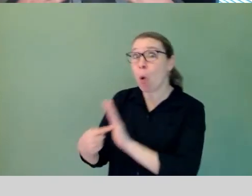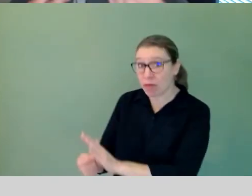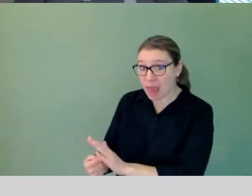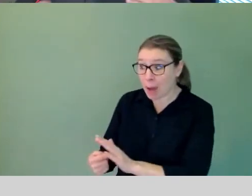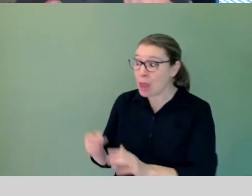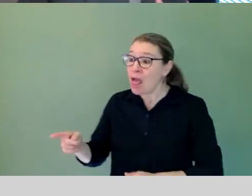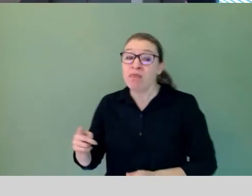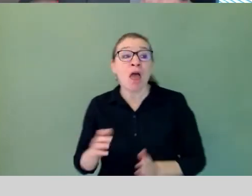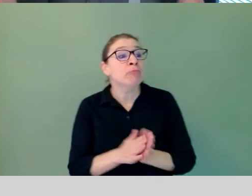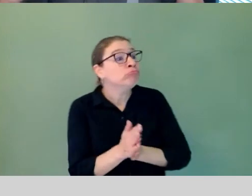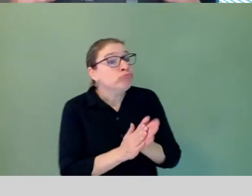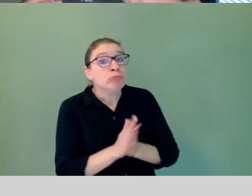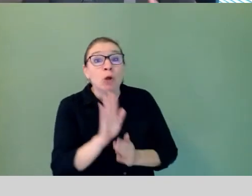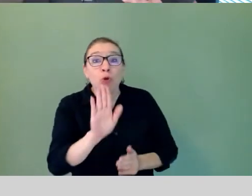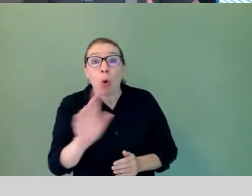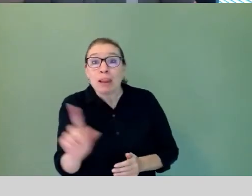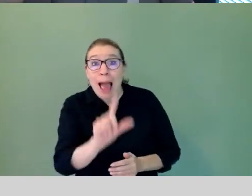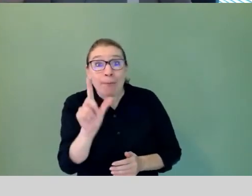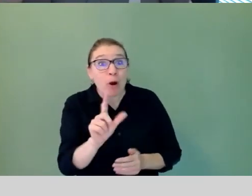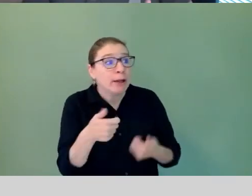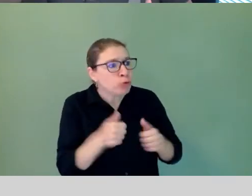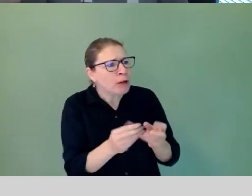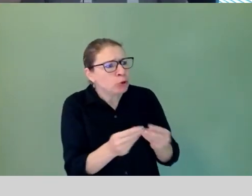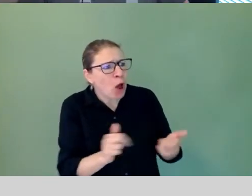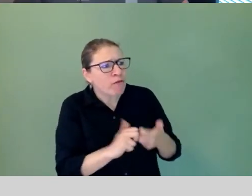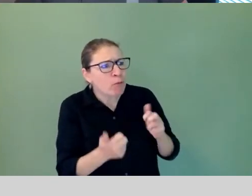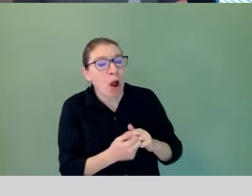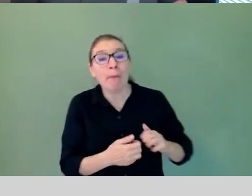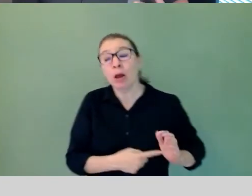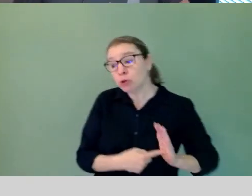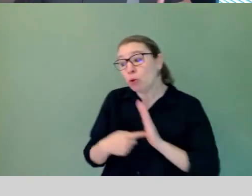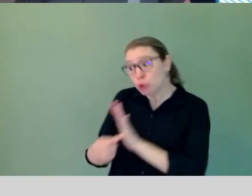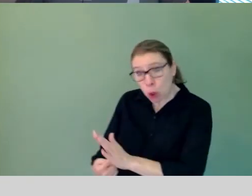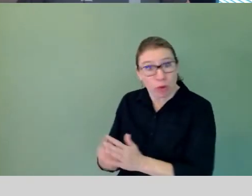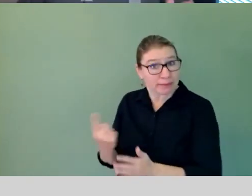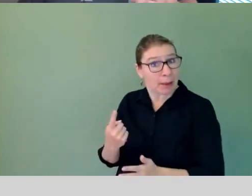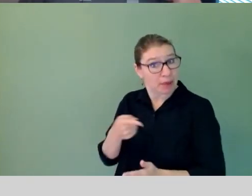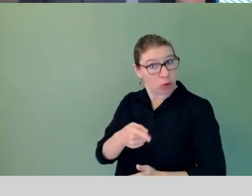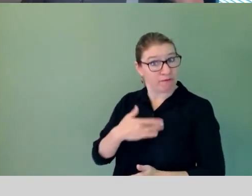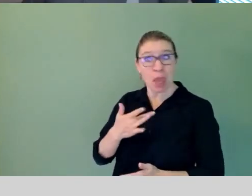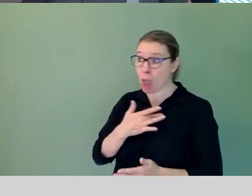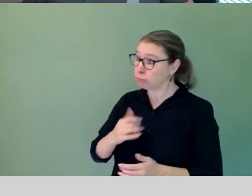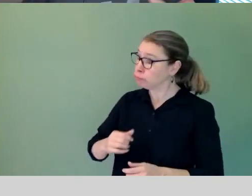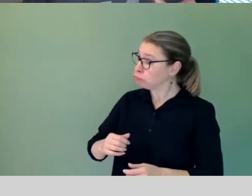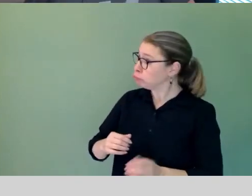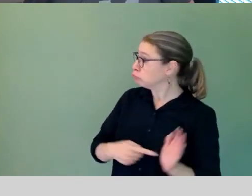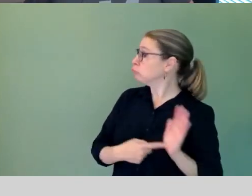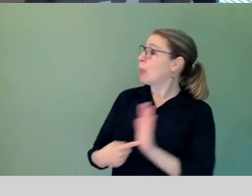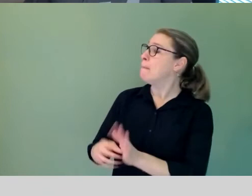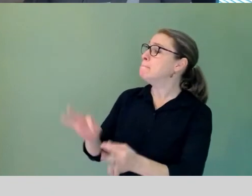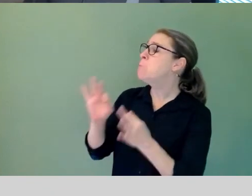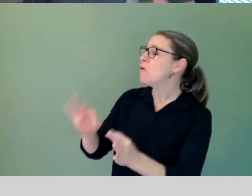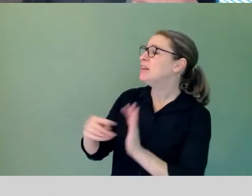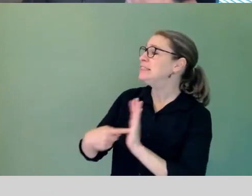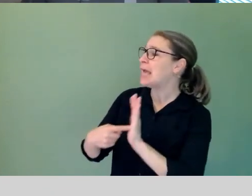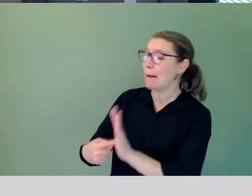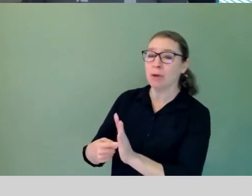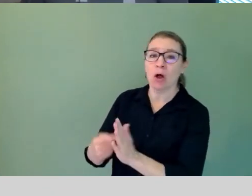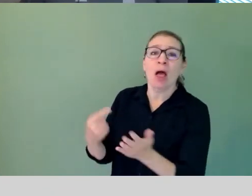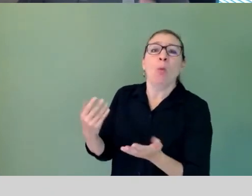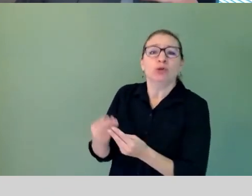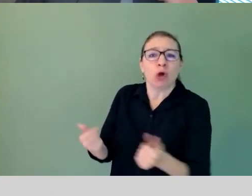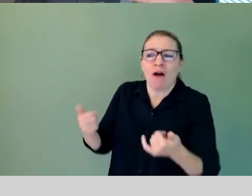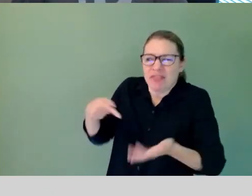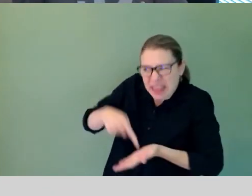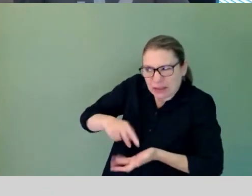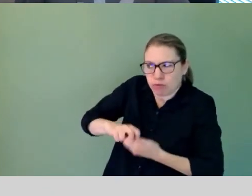them exactly the things that you are the most proud of it solving. Very often readers just skim the thing and they just skip to the